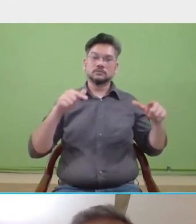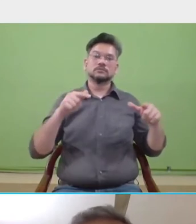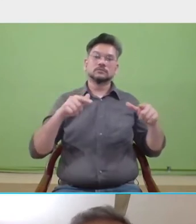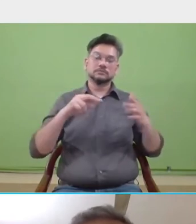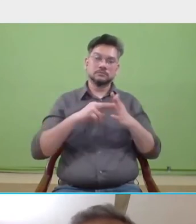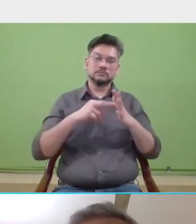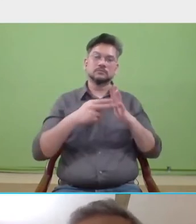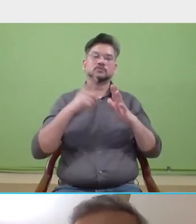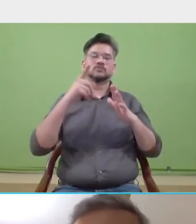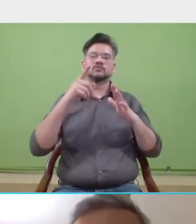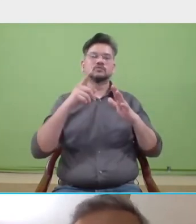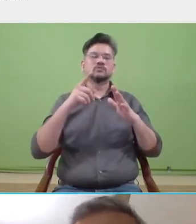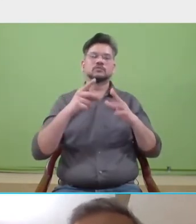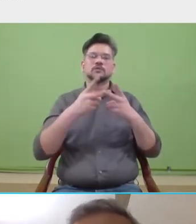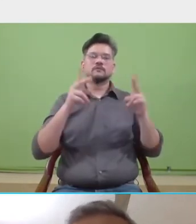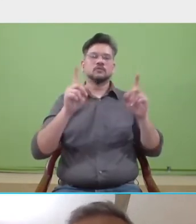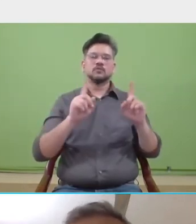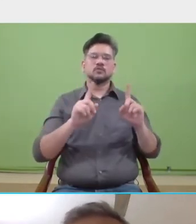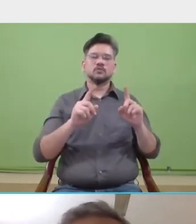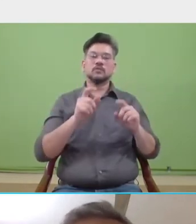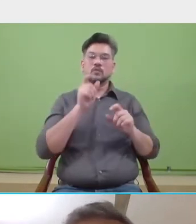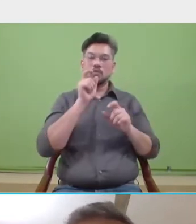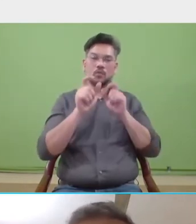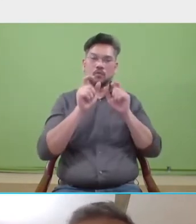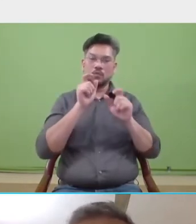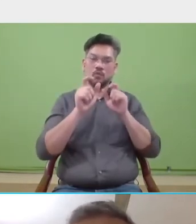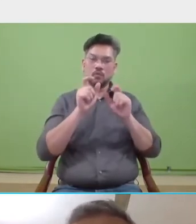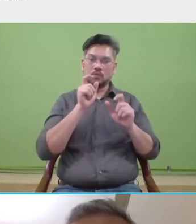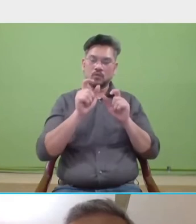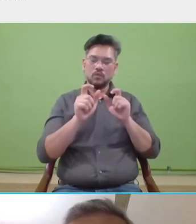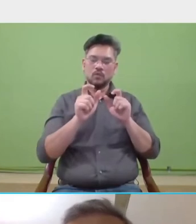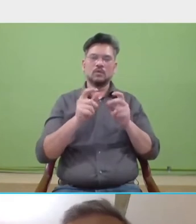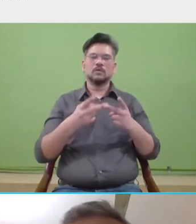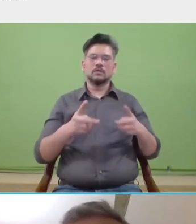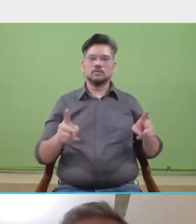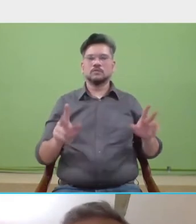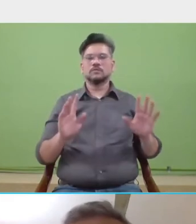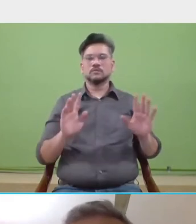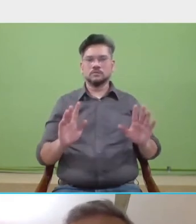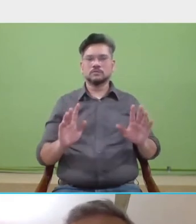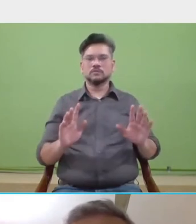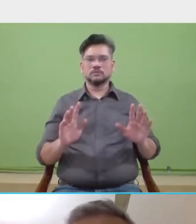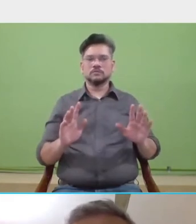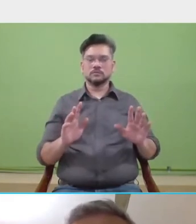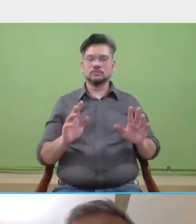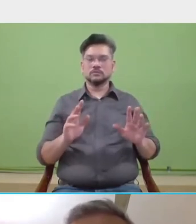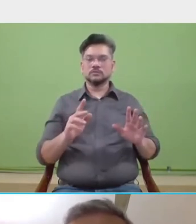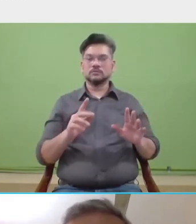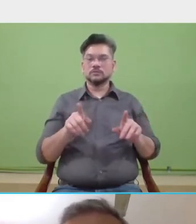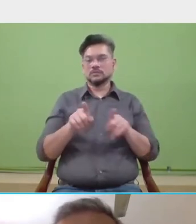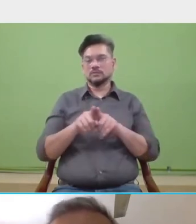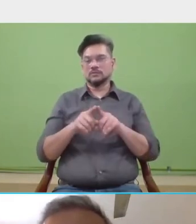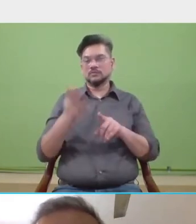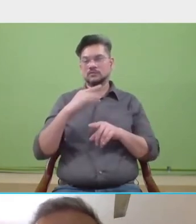that's why from that perspective tamil and hindi are not very different okay and